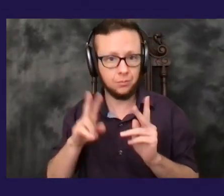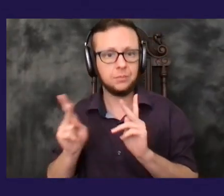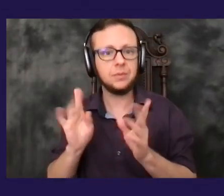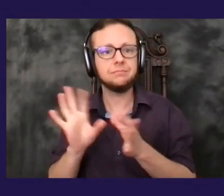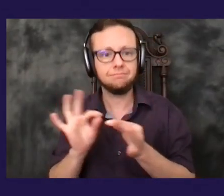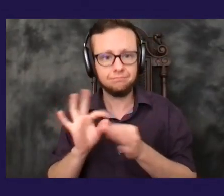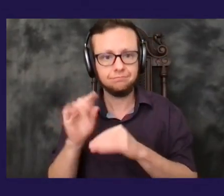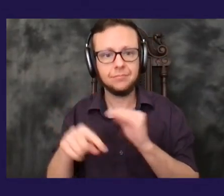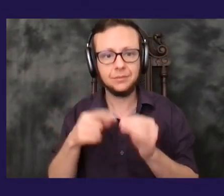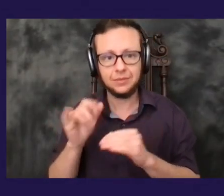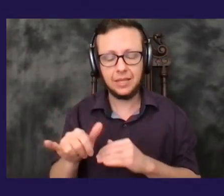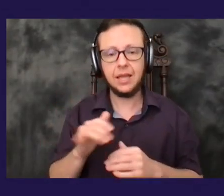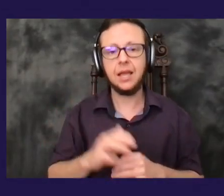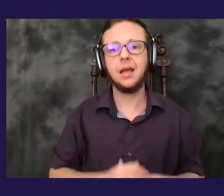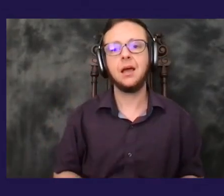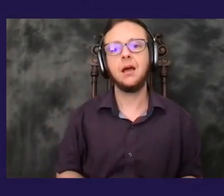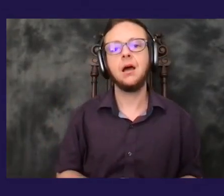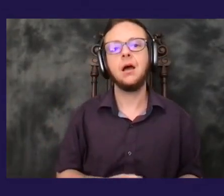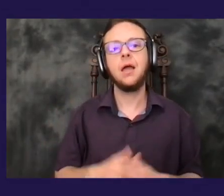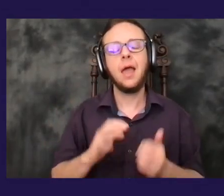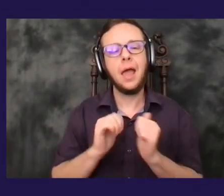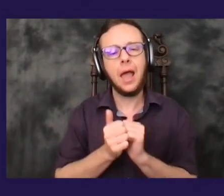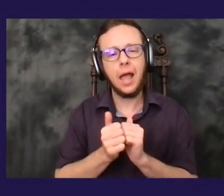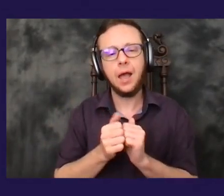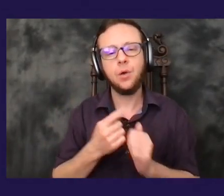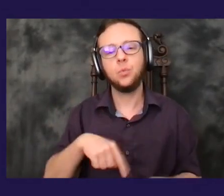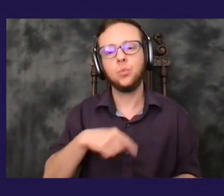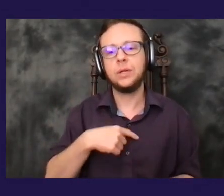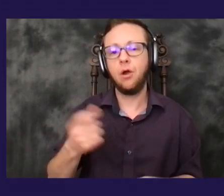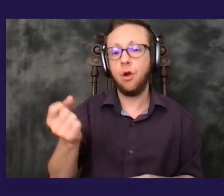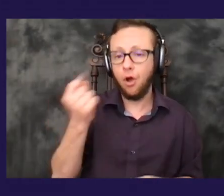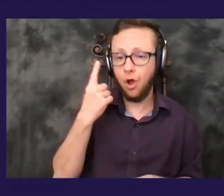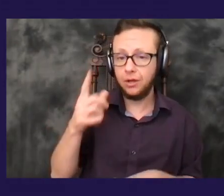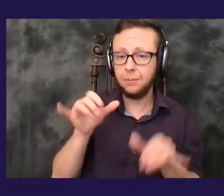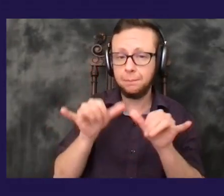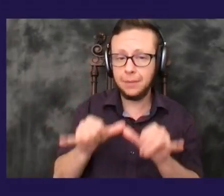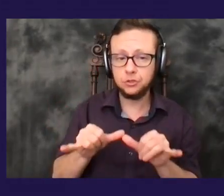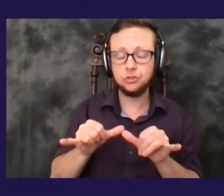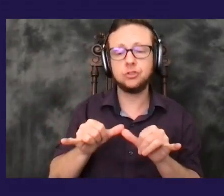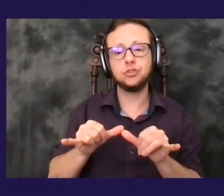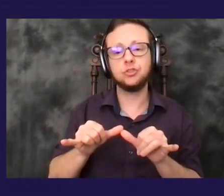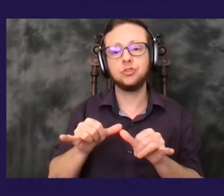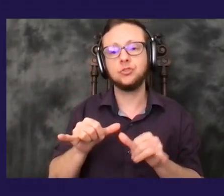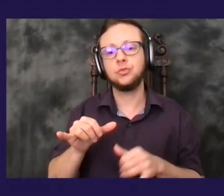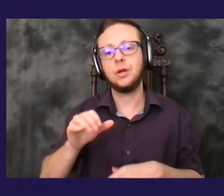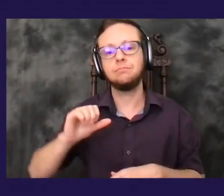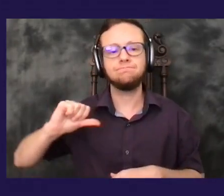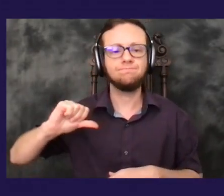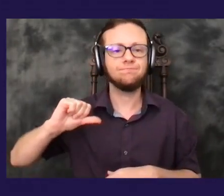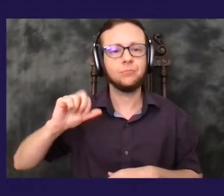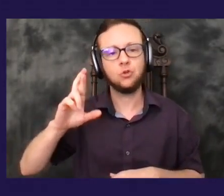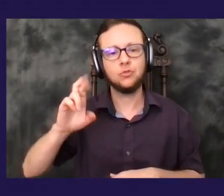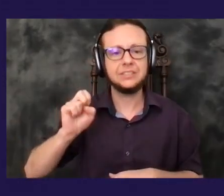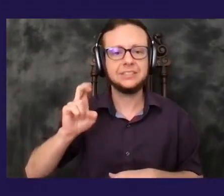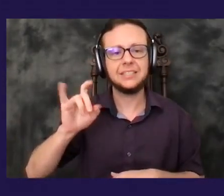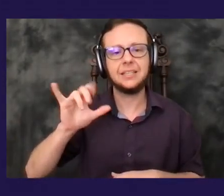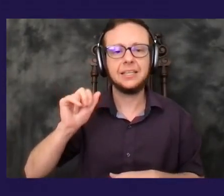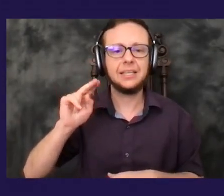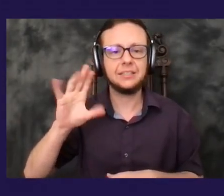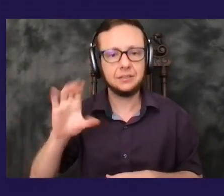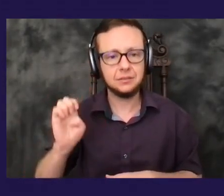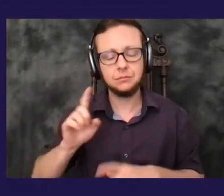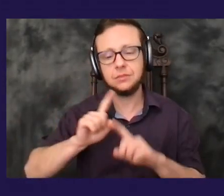today, how we understand and measure resilience to different types of